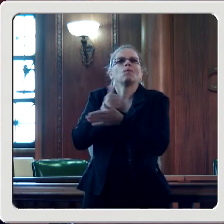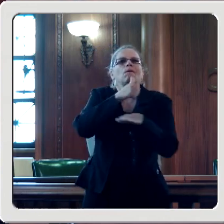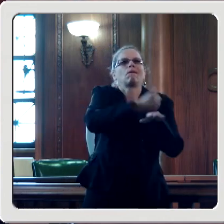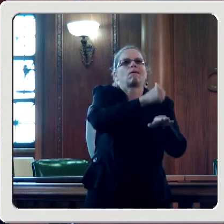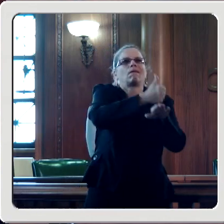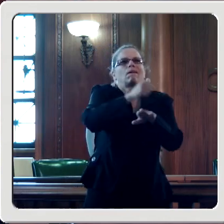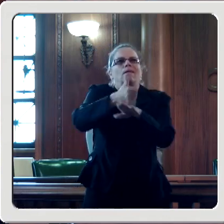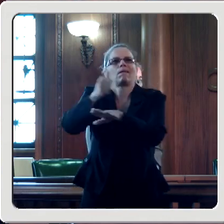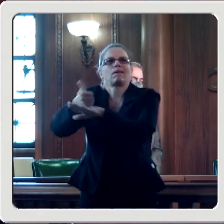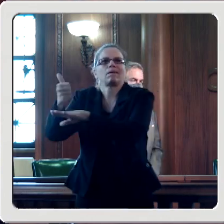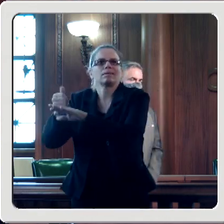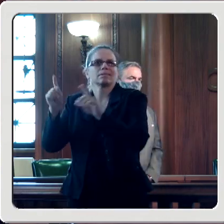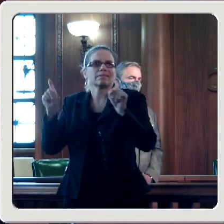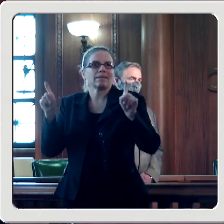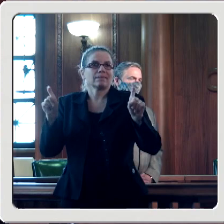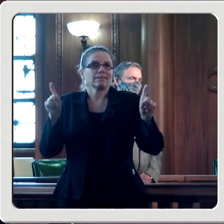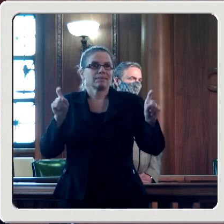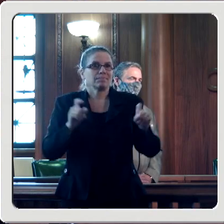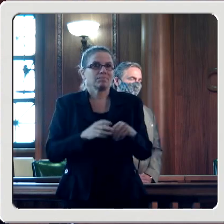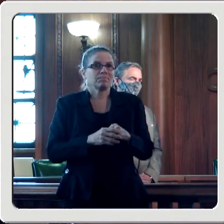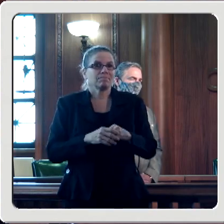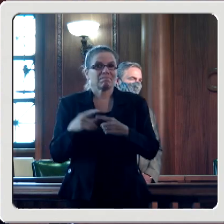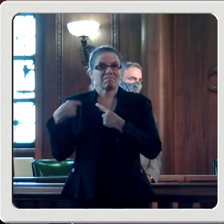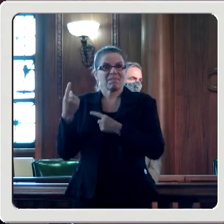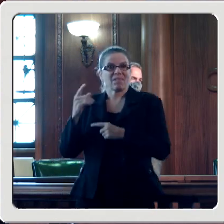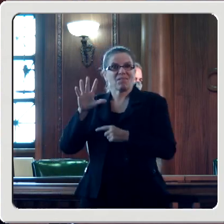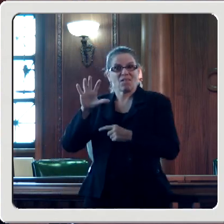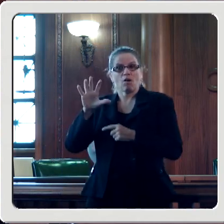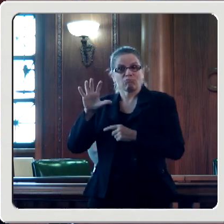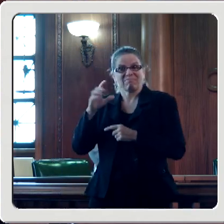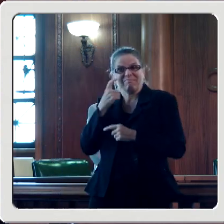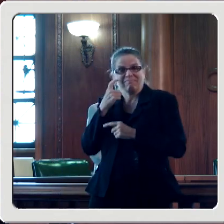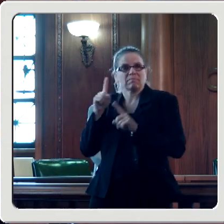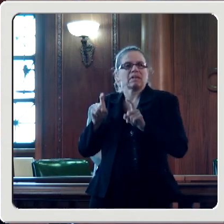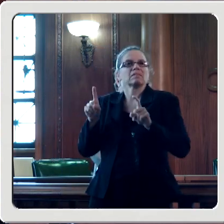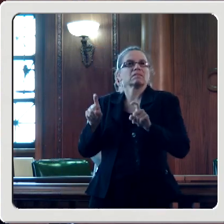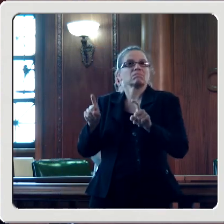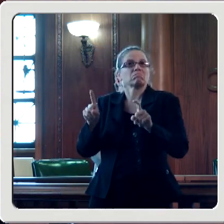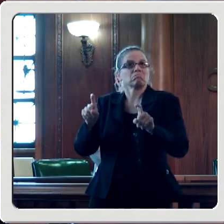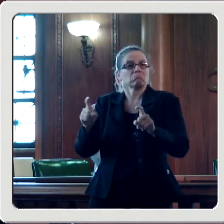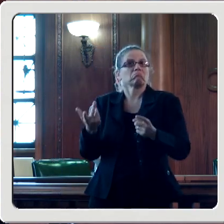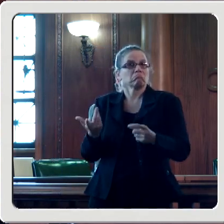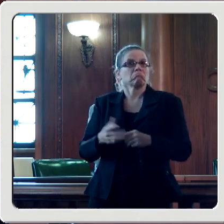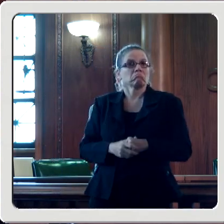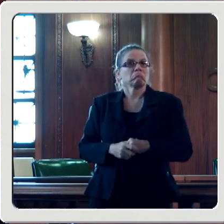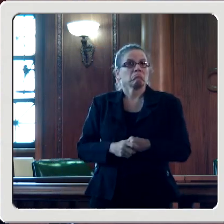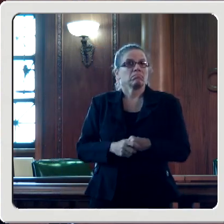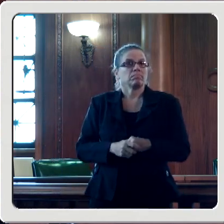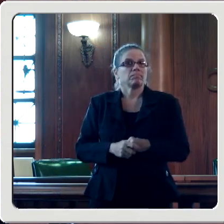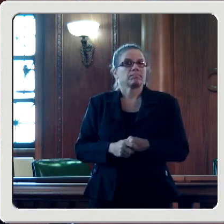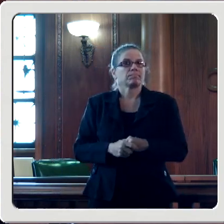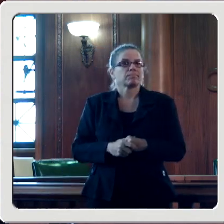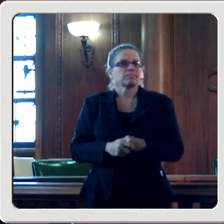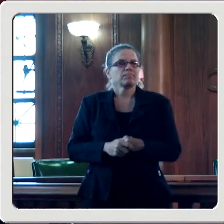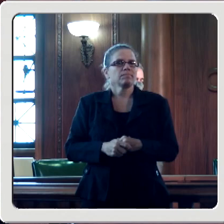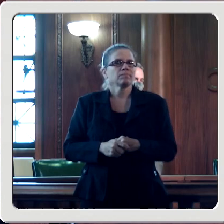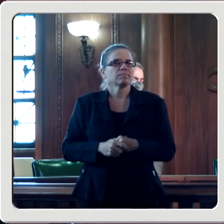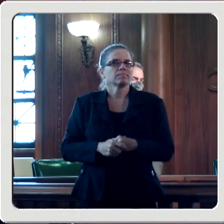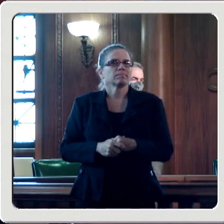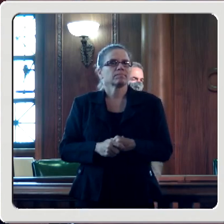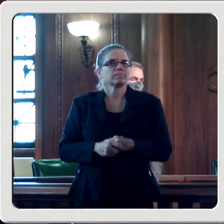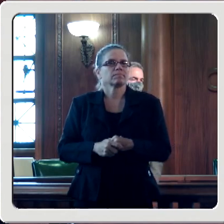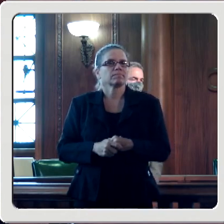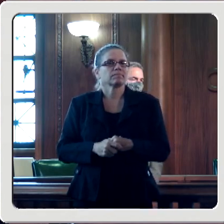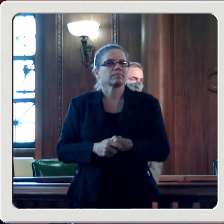over 500. The testing that was held this week at Kiley, there were